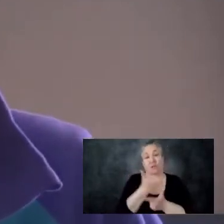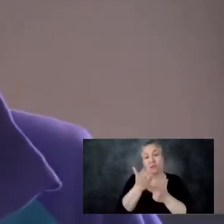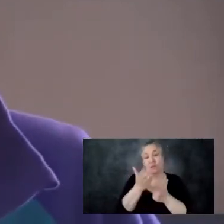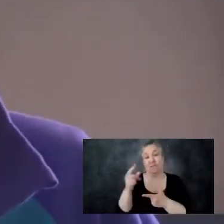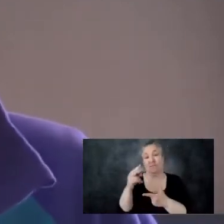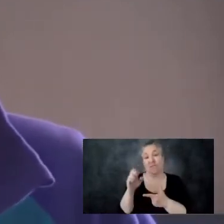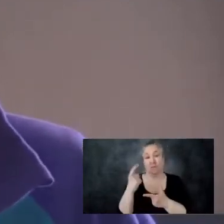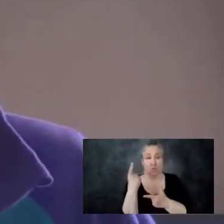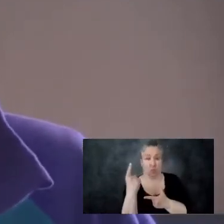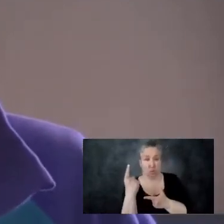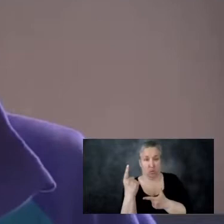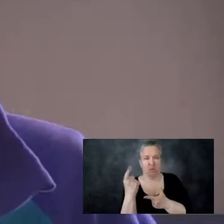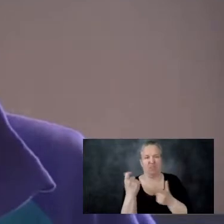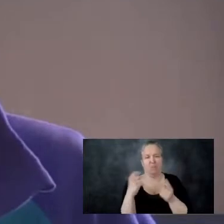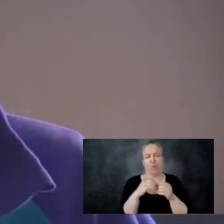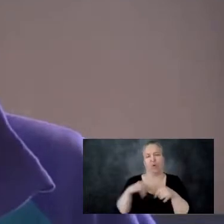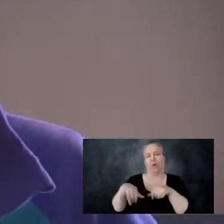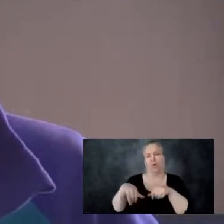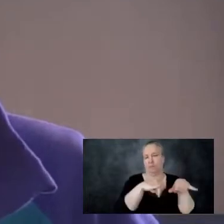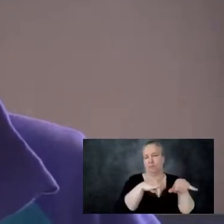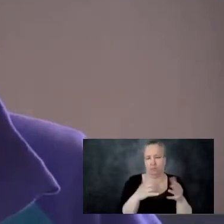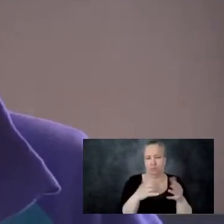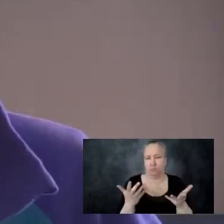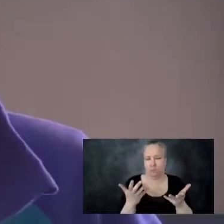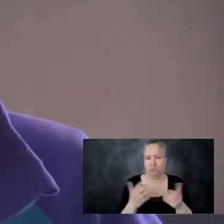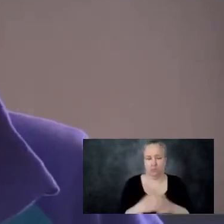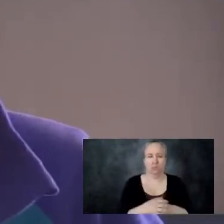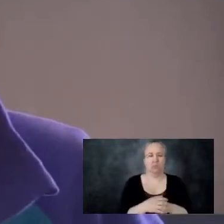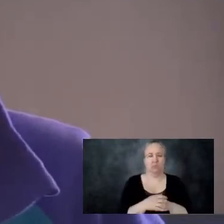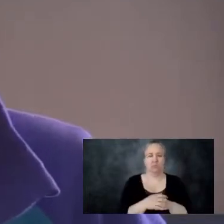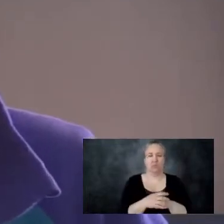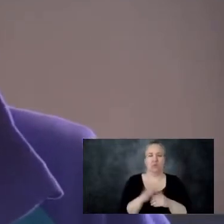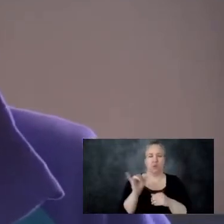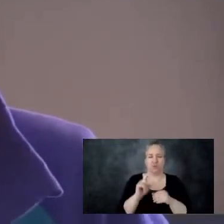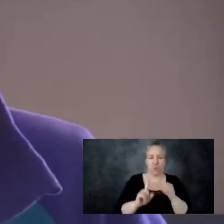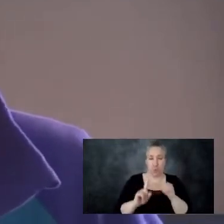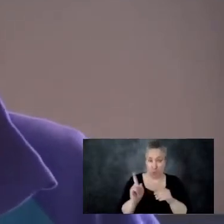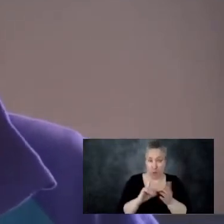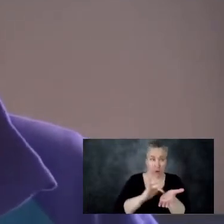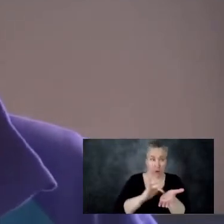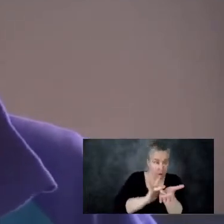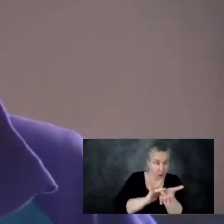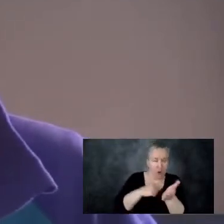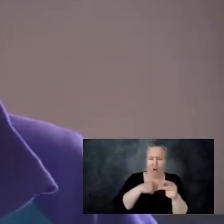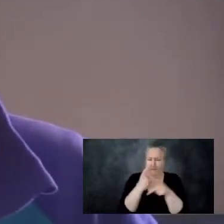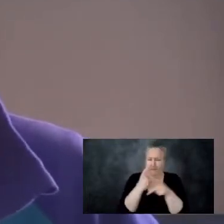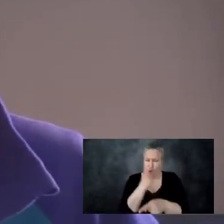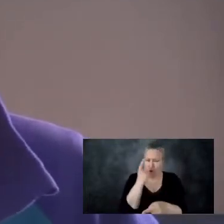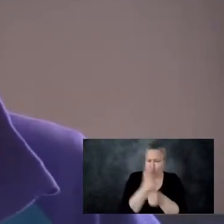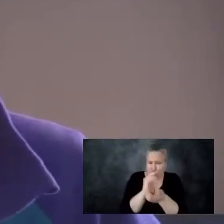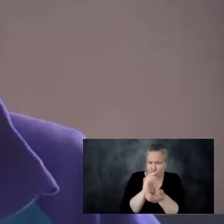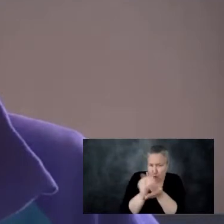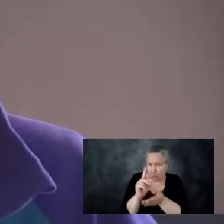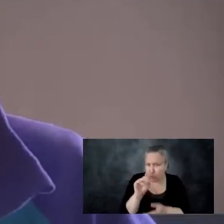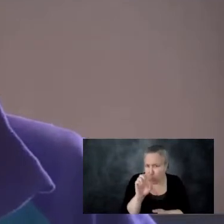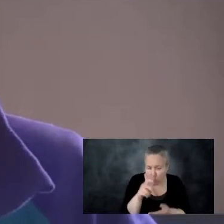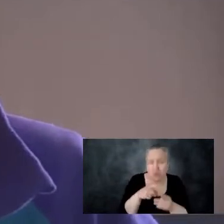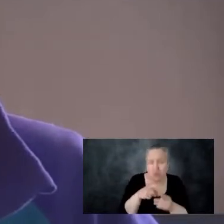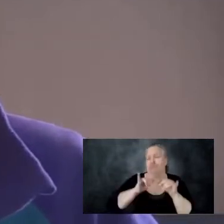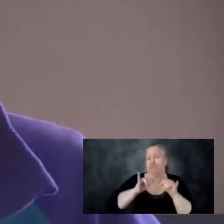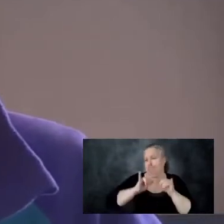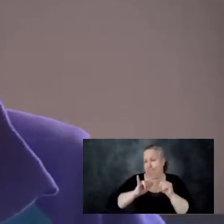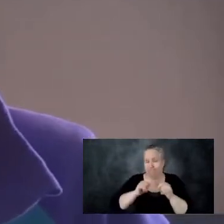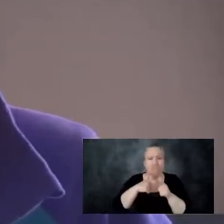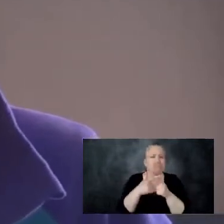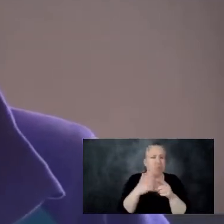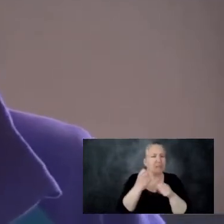a little bit more common. That's where we find the right dose of the drug, and we get preliminary information